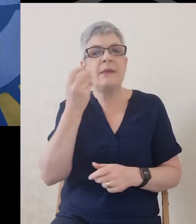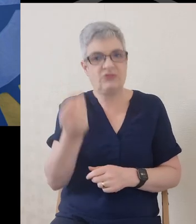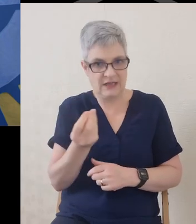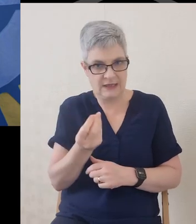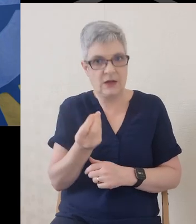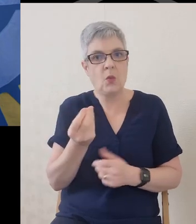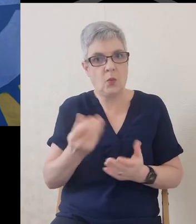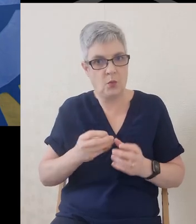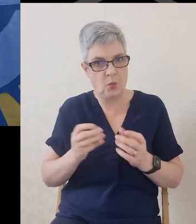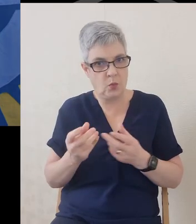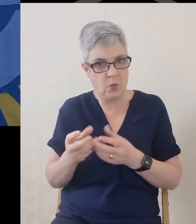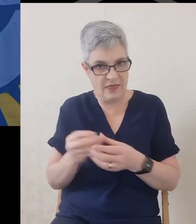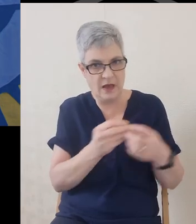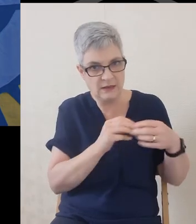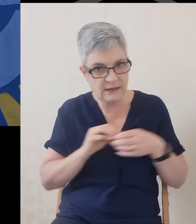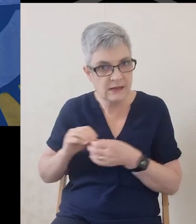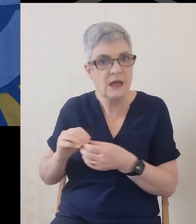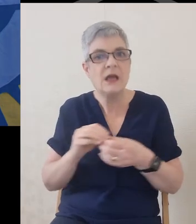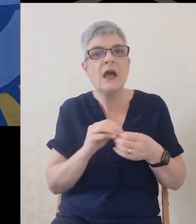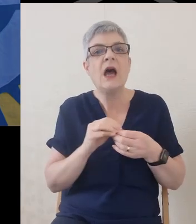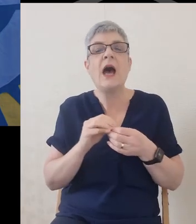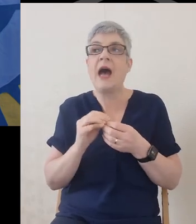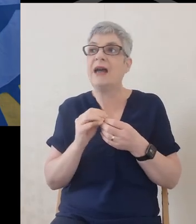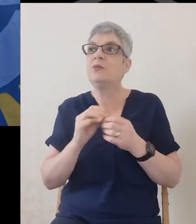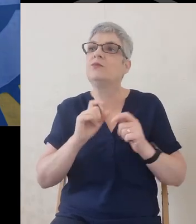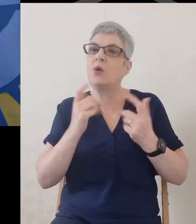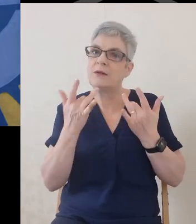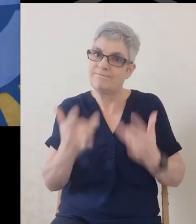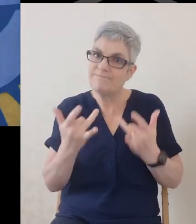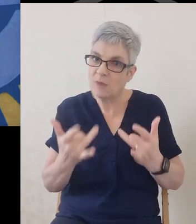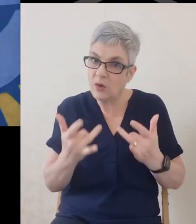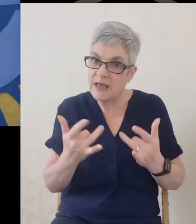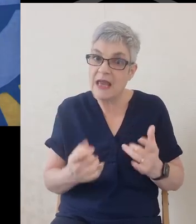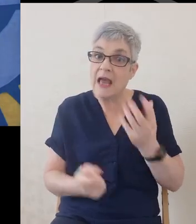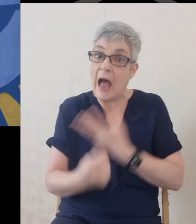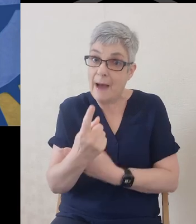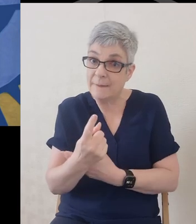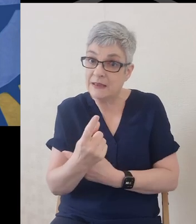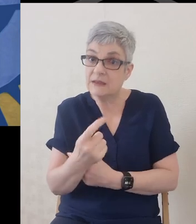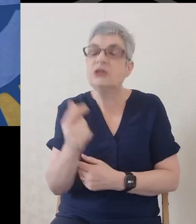now, and what is still to happen, Jesus' return.